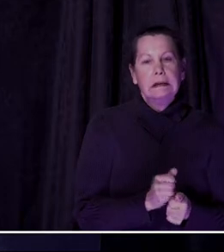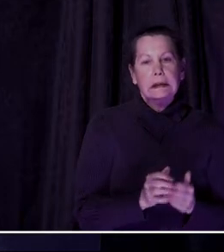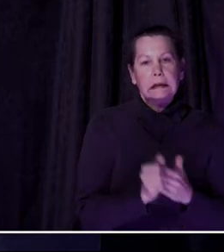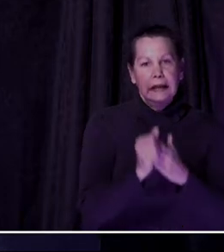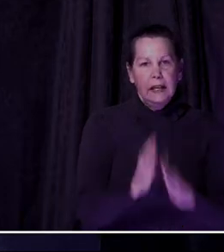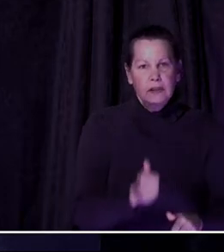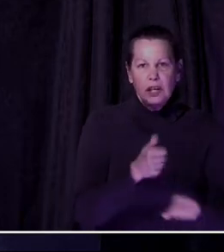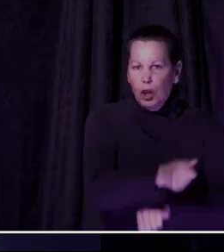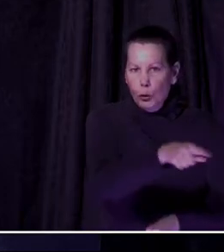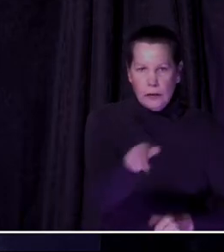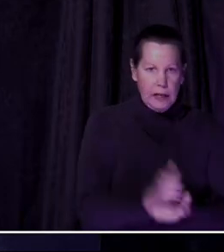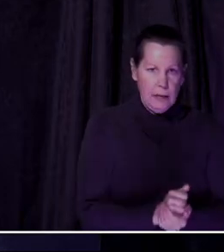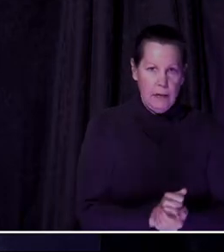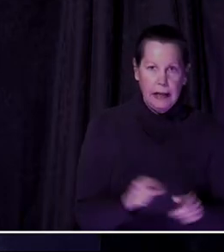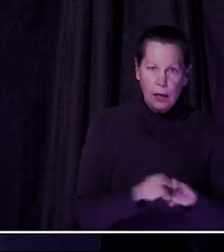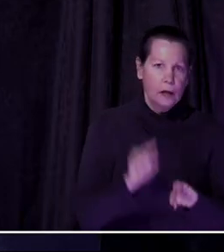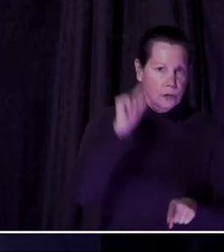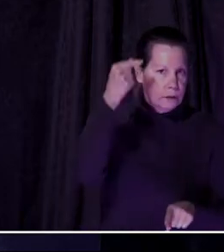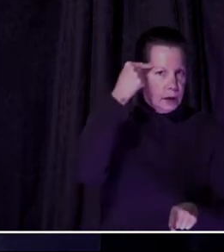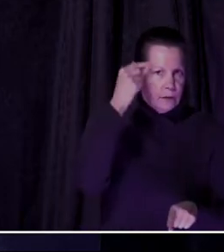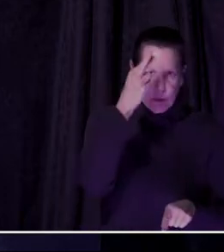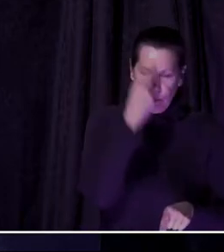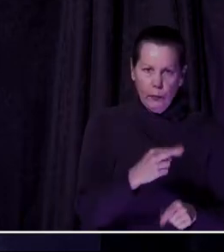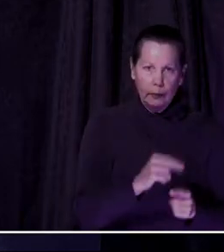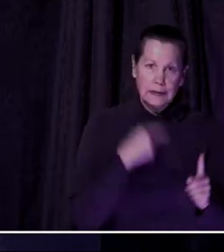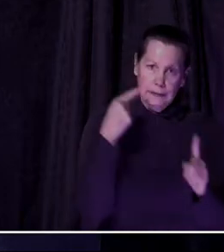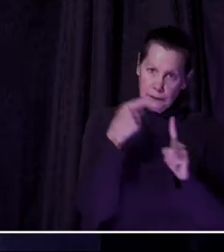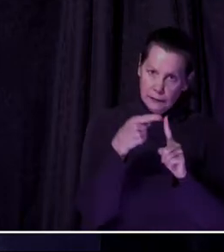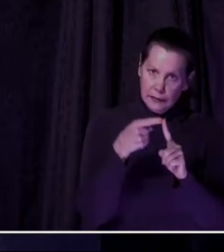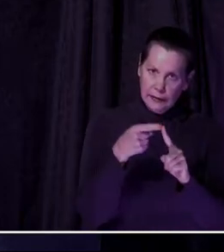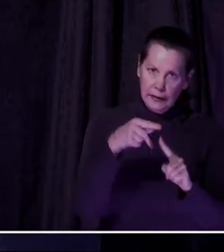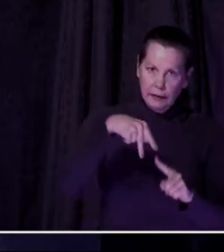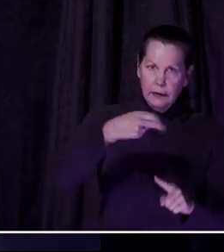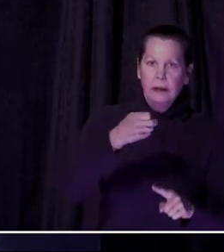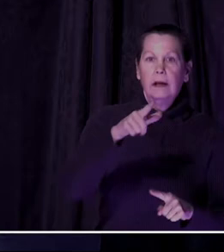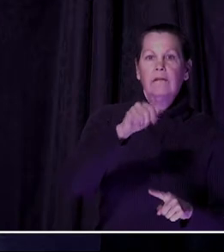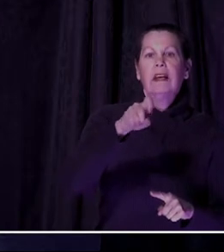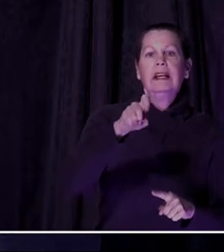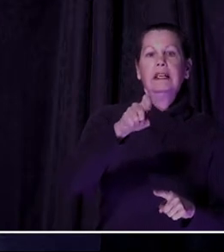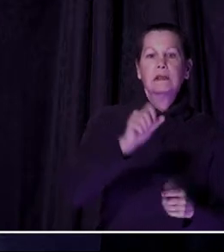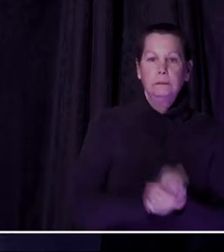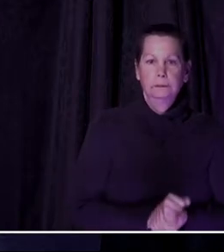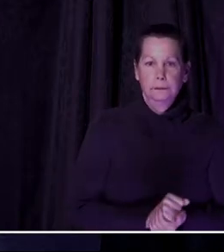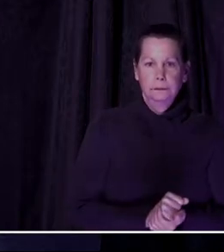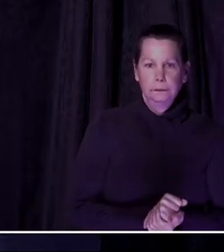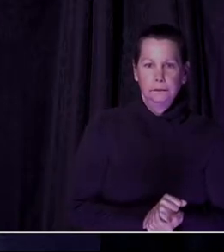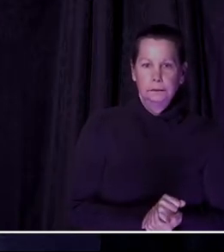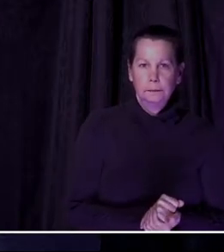Roman government, more in particular, Felix.